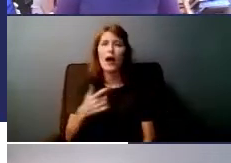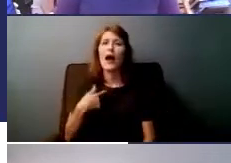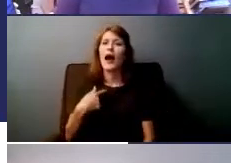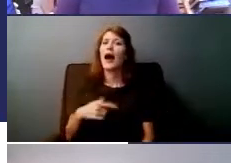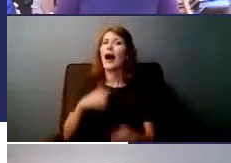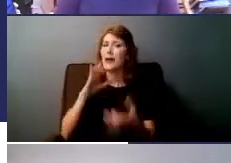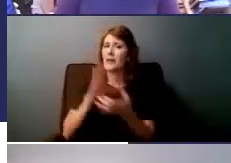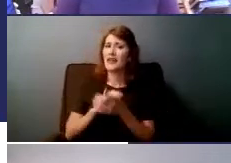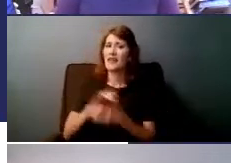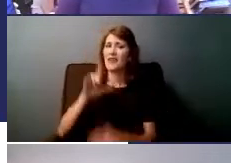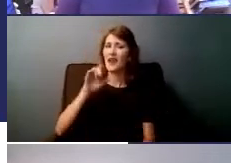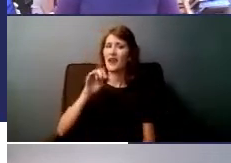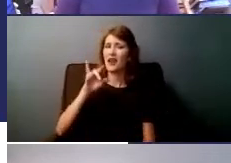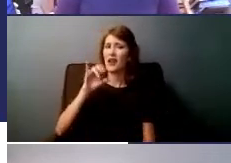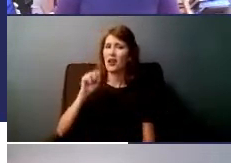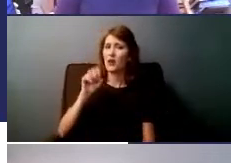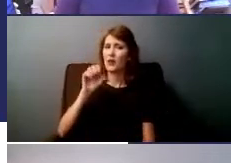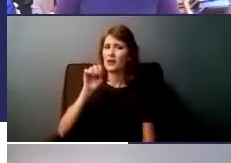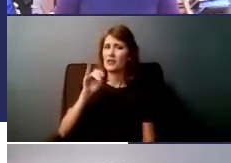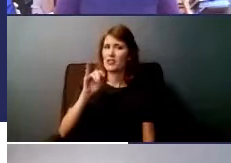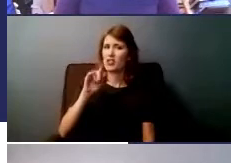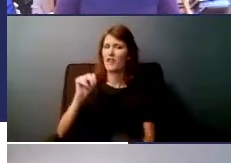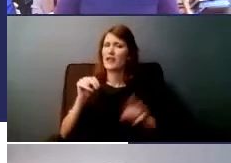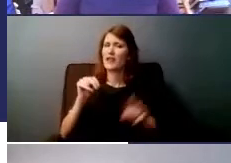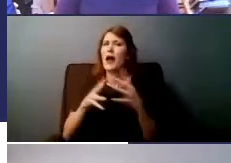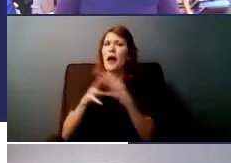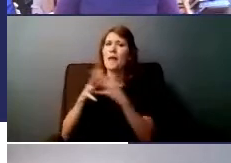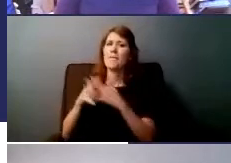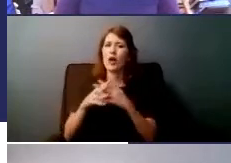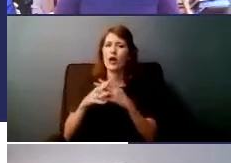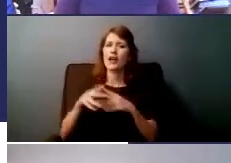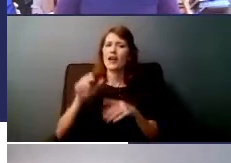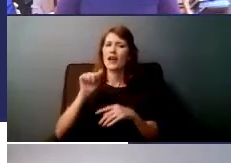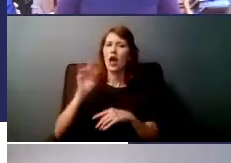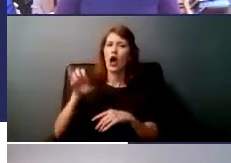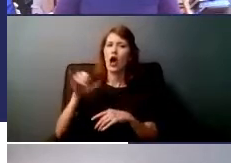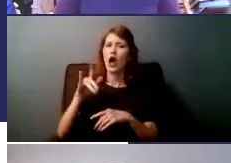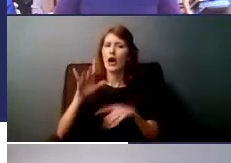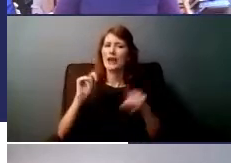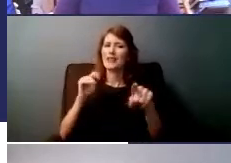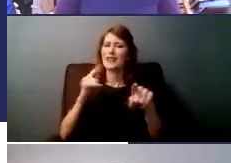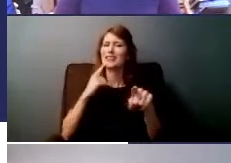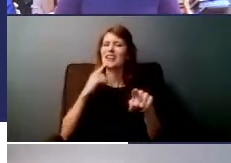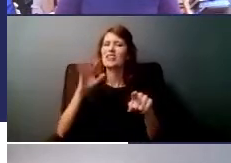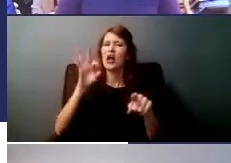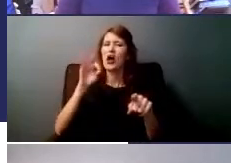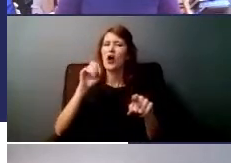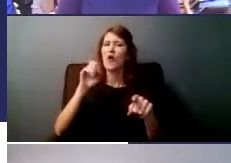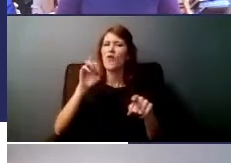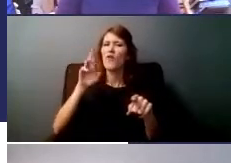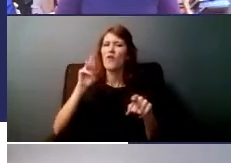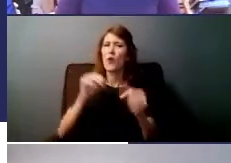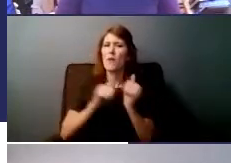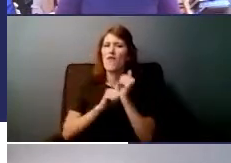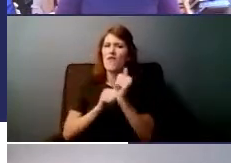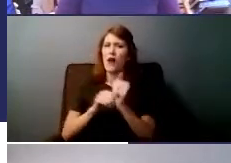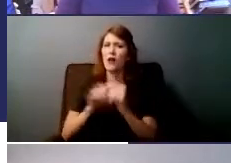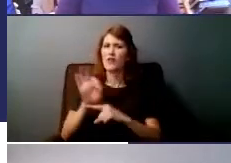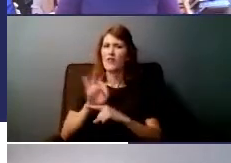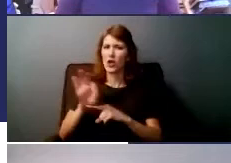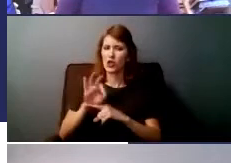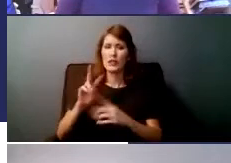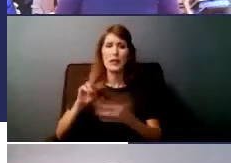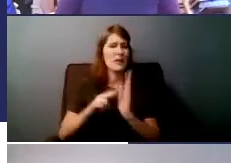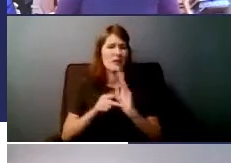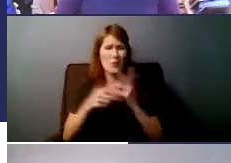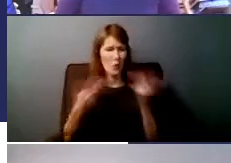American architect's famous quote that form follows function. And that is, you should look at your goals for the